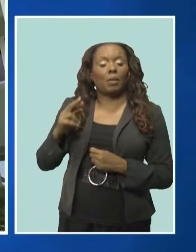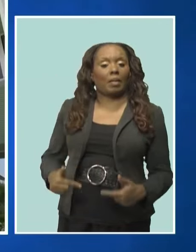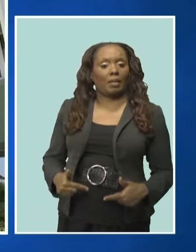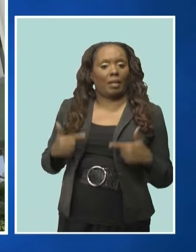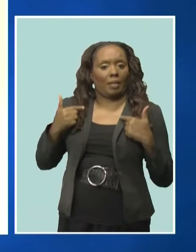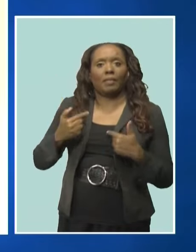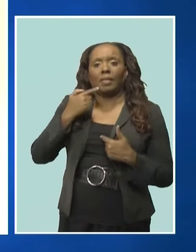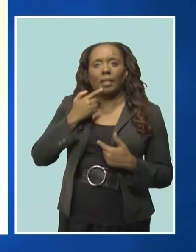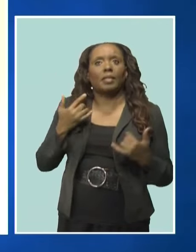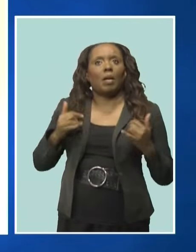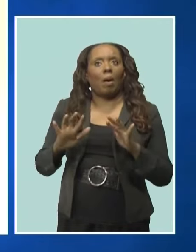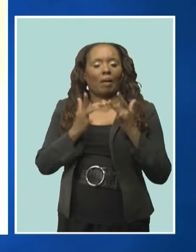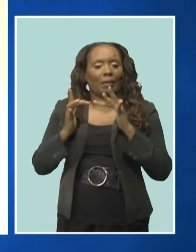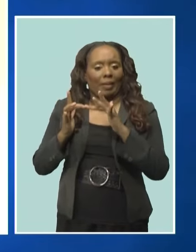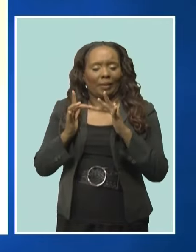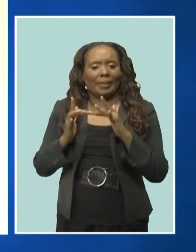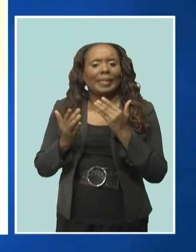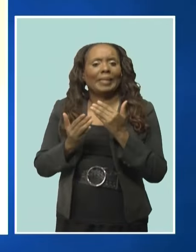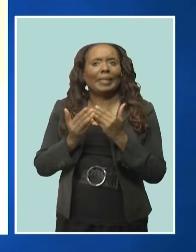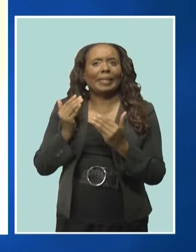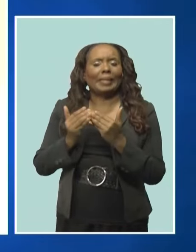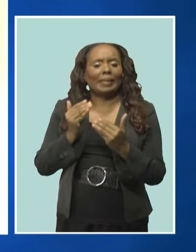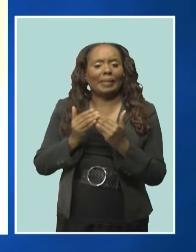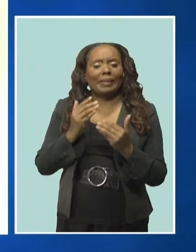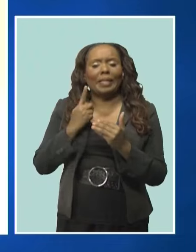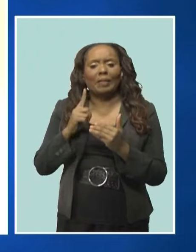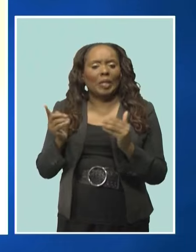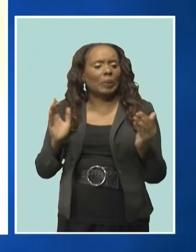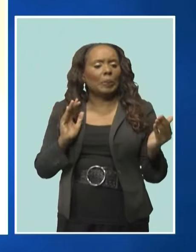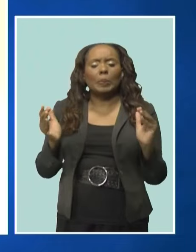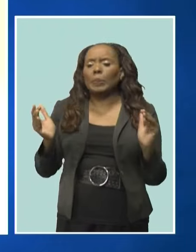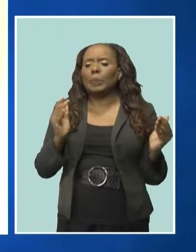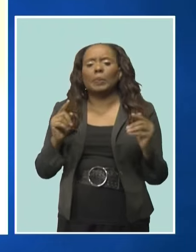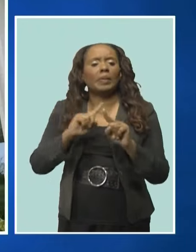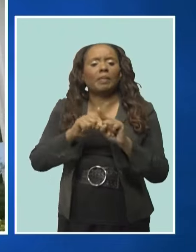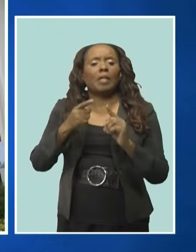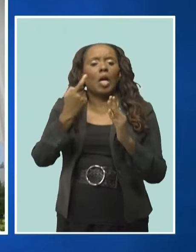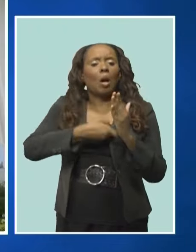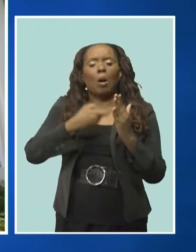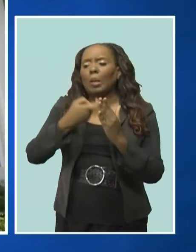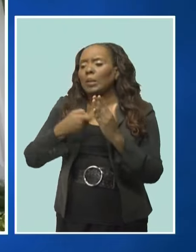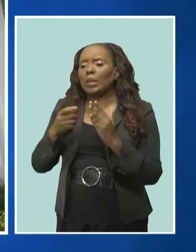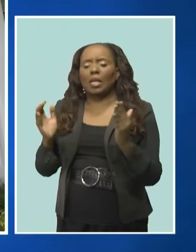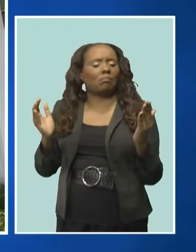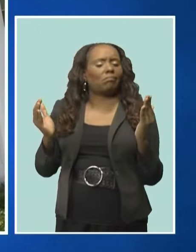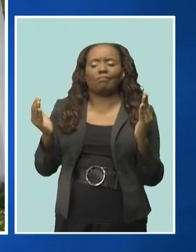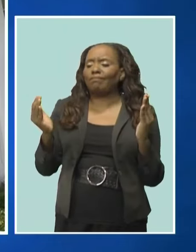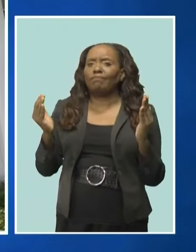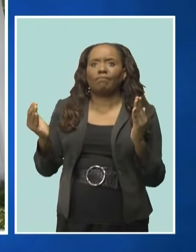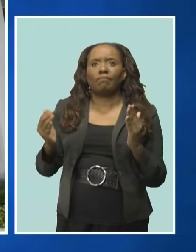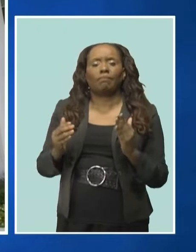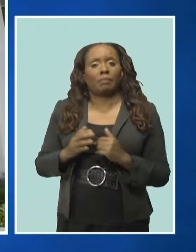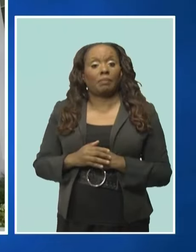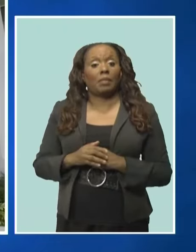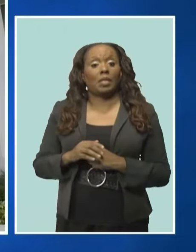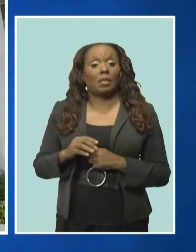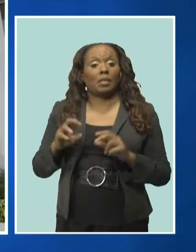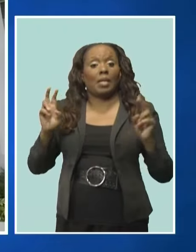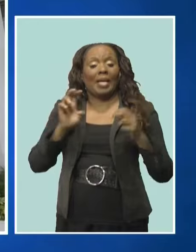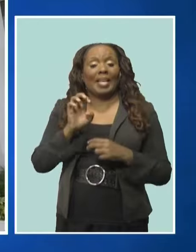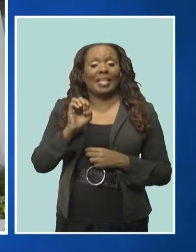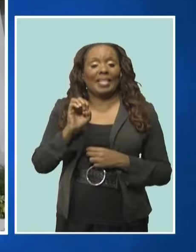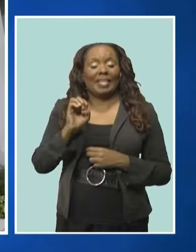platform allows for the easy comparison of coverage options. He said individuals can now visit elife.sagicor.com,